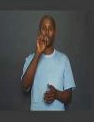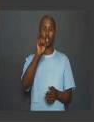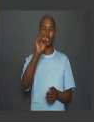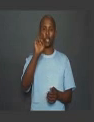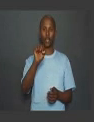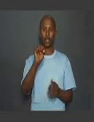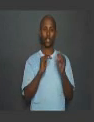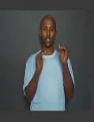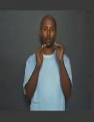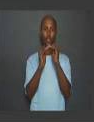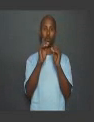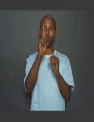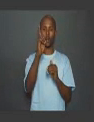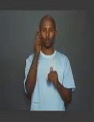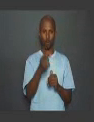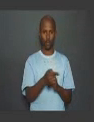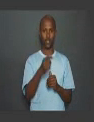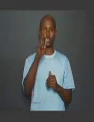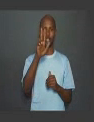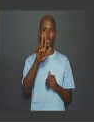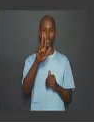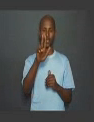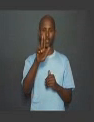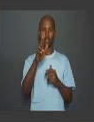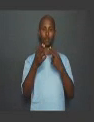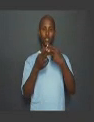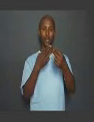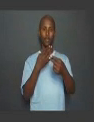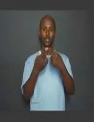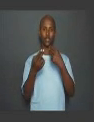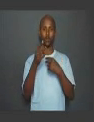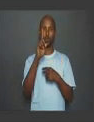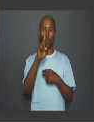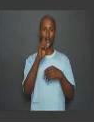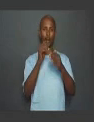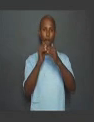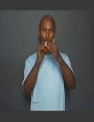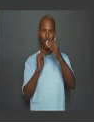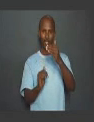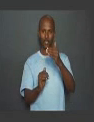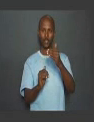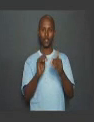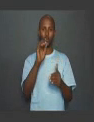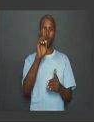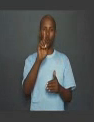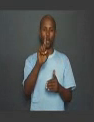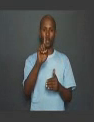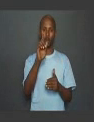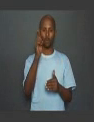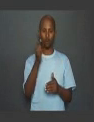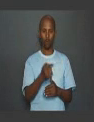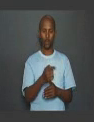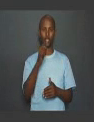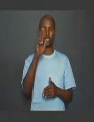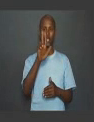Sn equals 1 over 3 times 1 minus 1